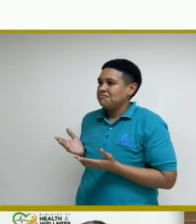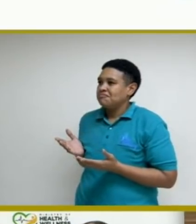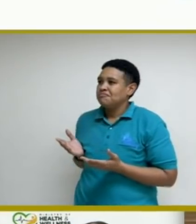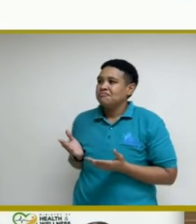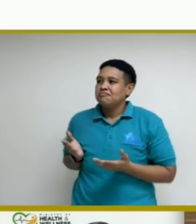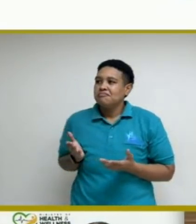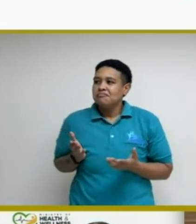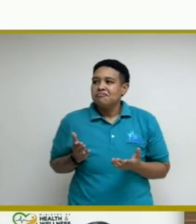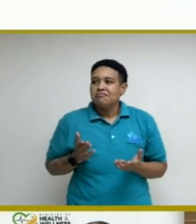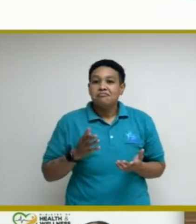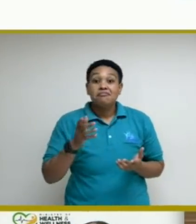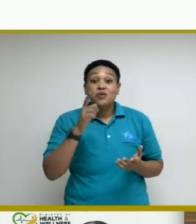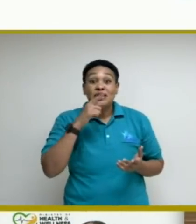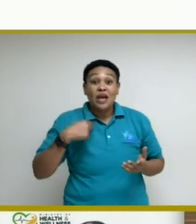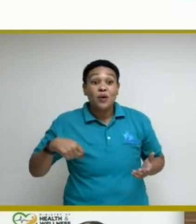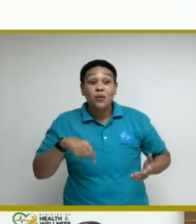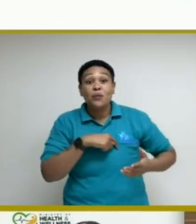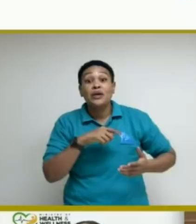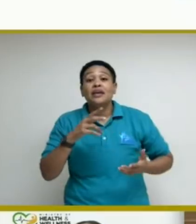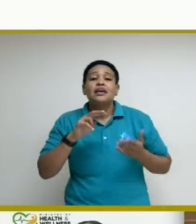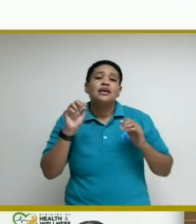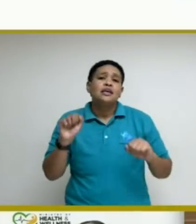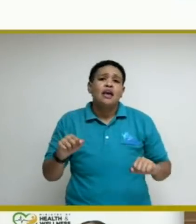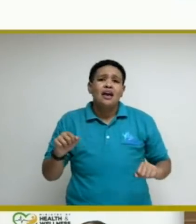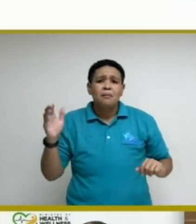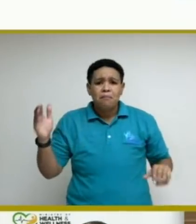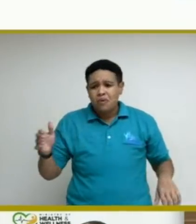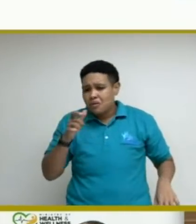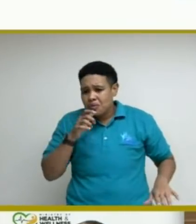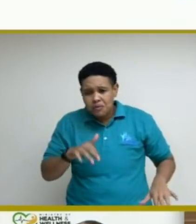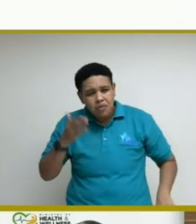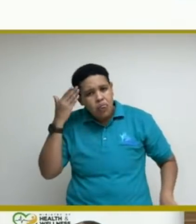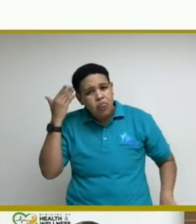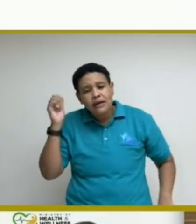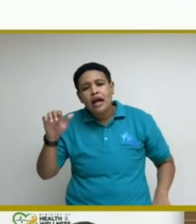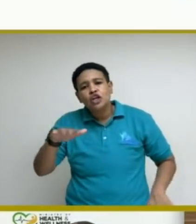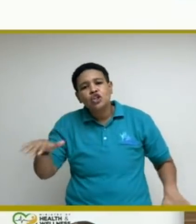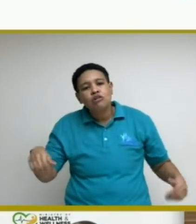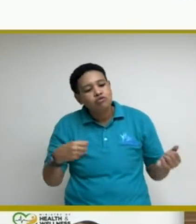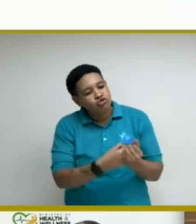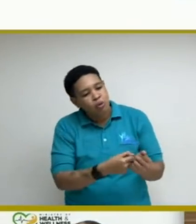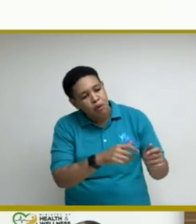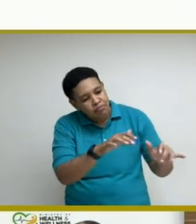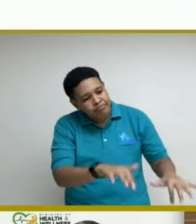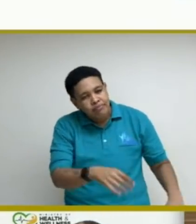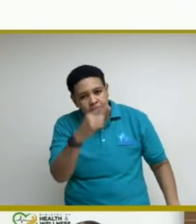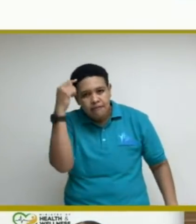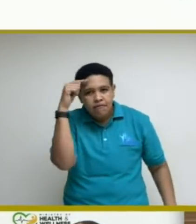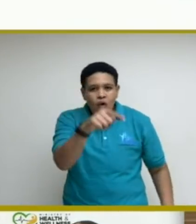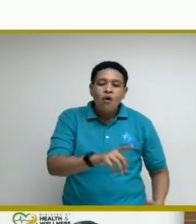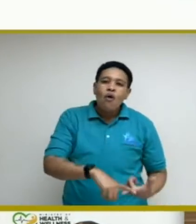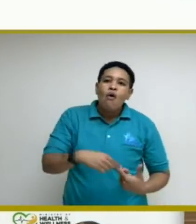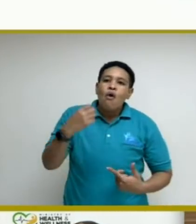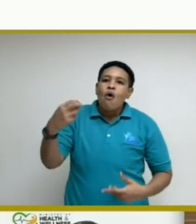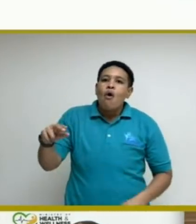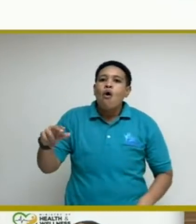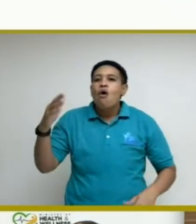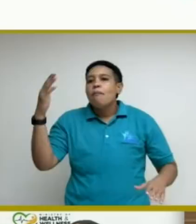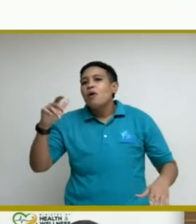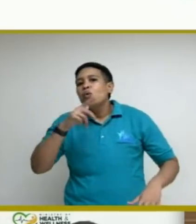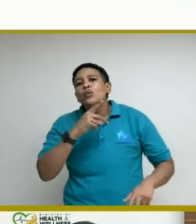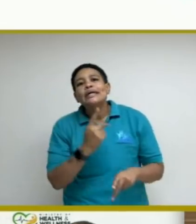mean the shut-in. It means their next of kin, their children, whoever is their